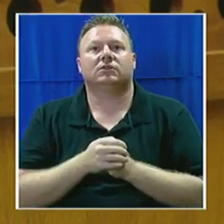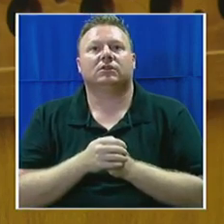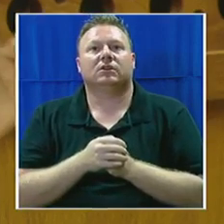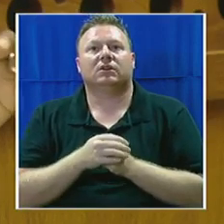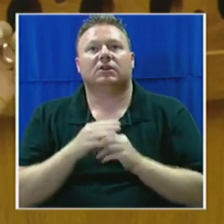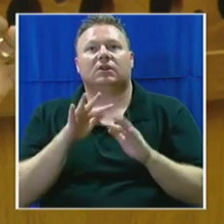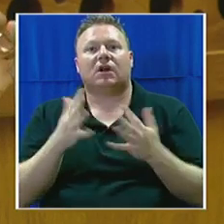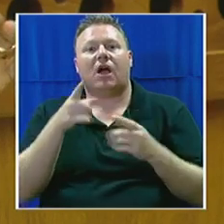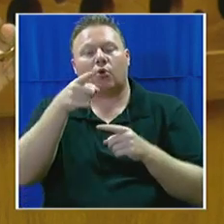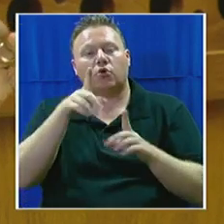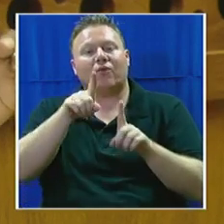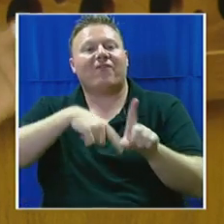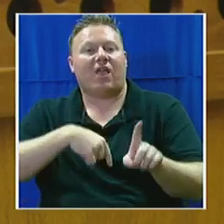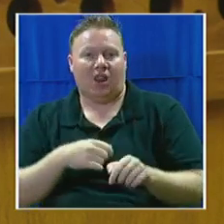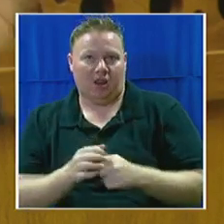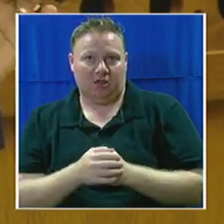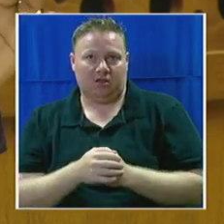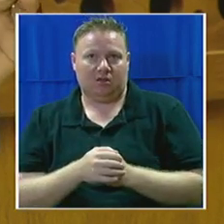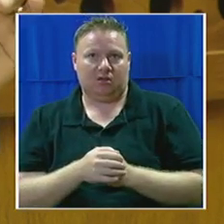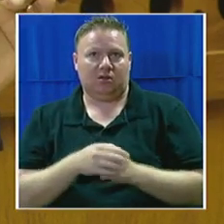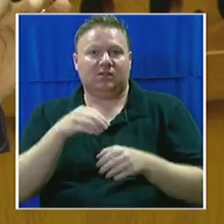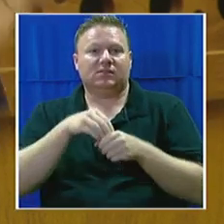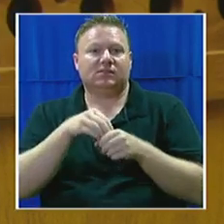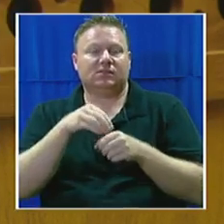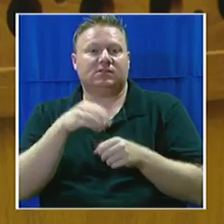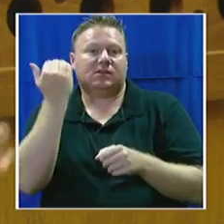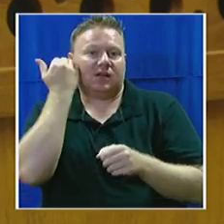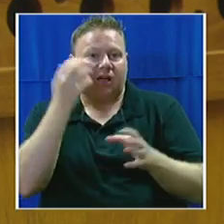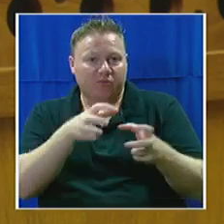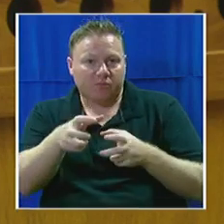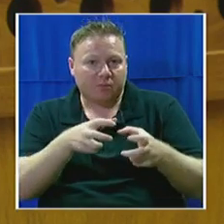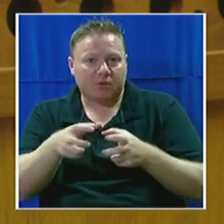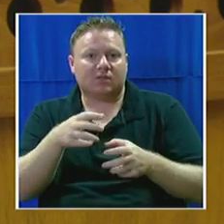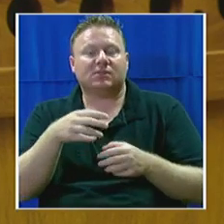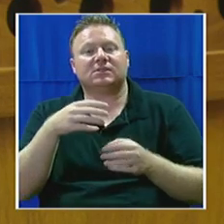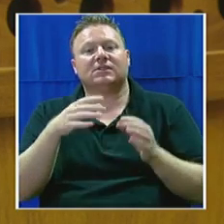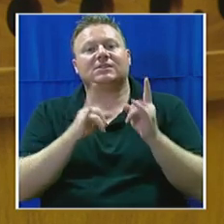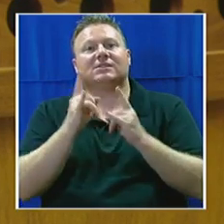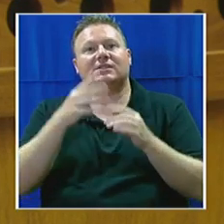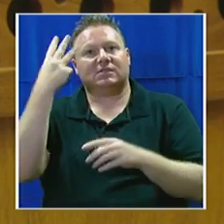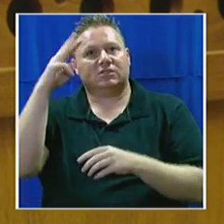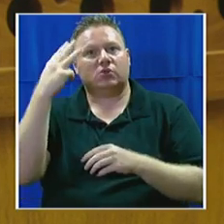how you have faltered in governing a city of Tshwane.